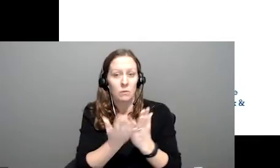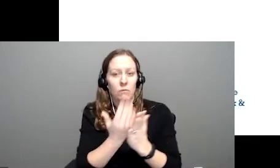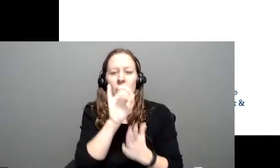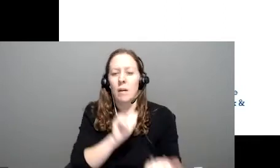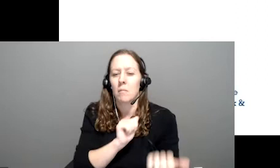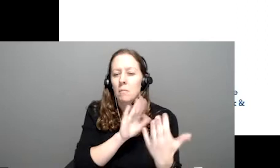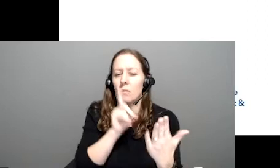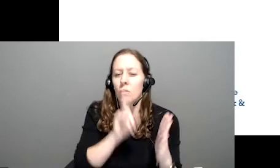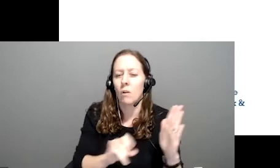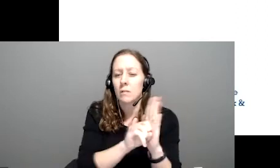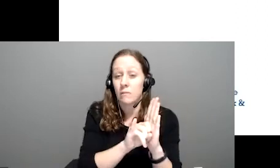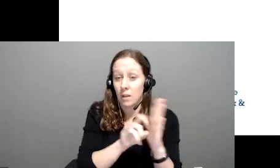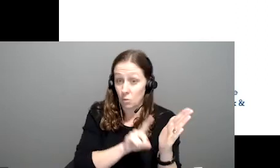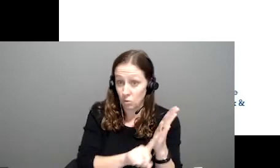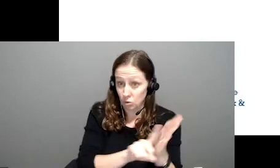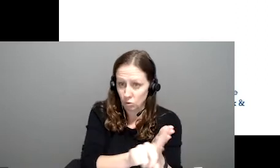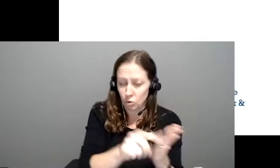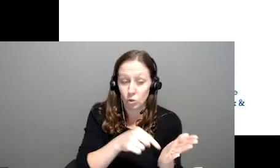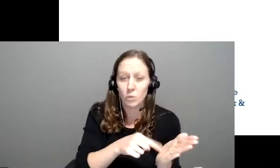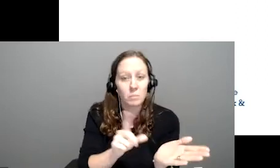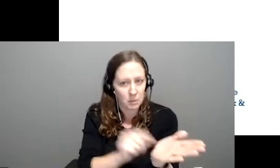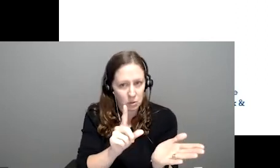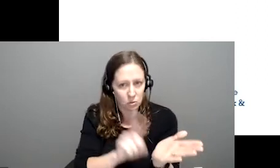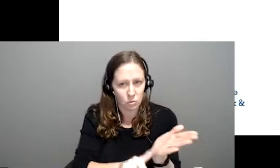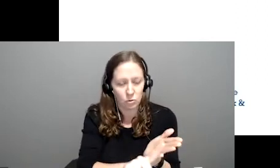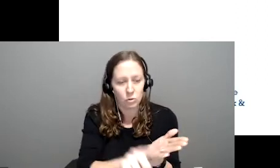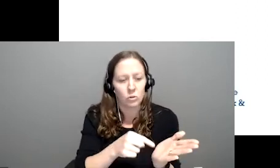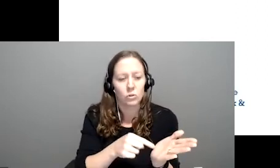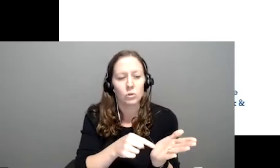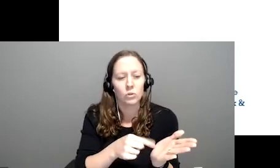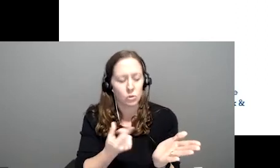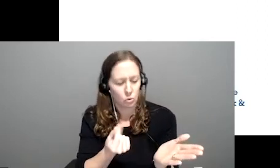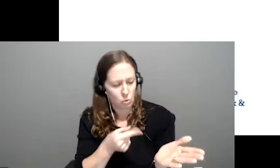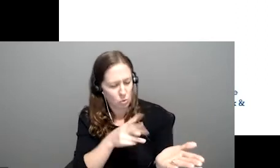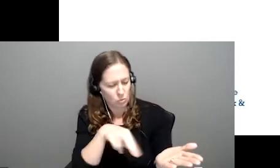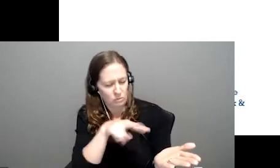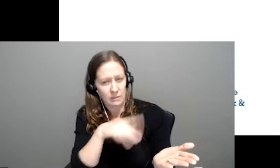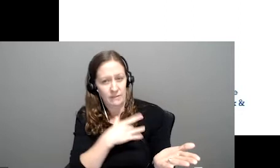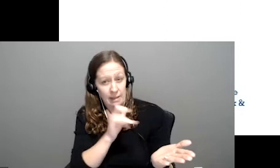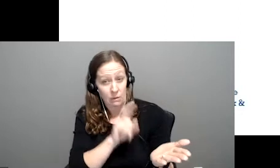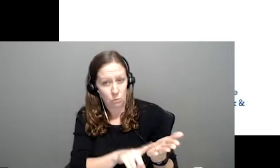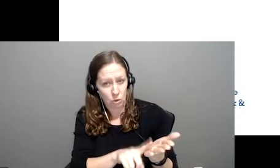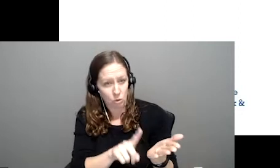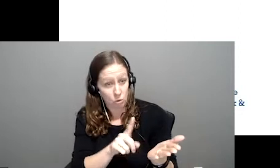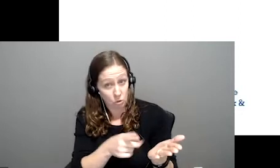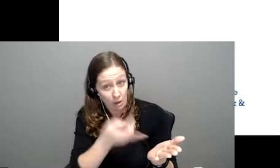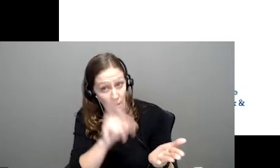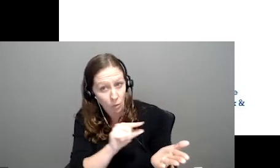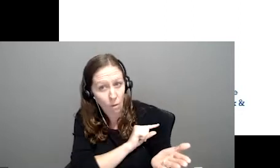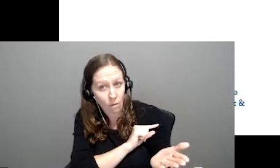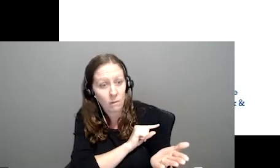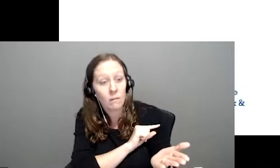to identify research, published research, and appraise the quality of the research. So the goal is to identify like the highest quality research and